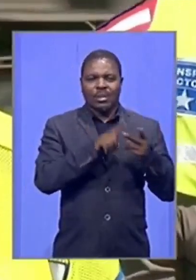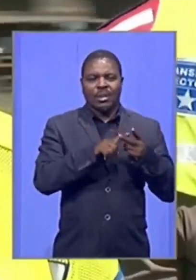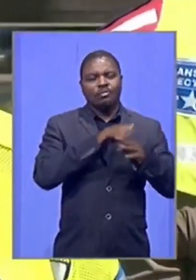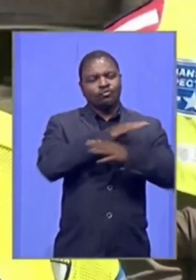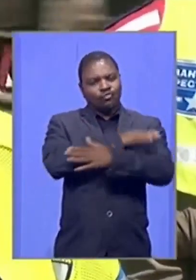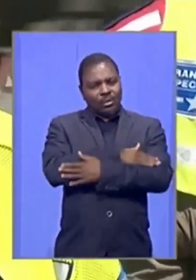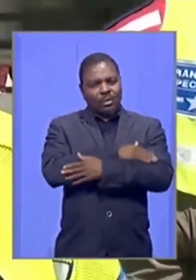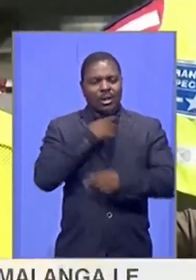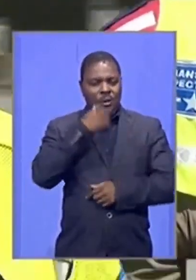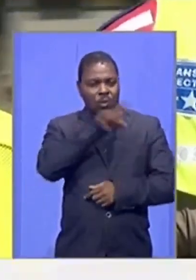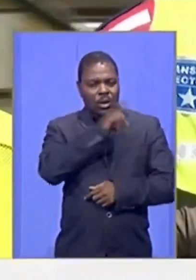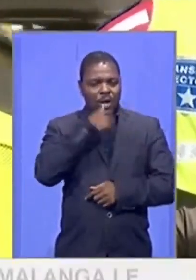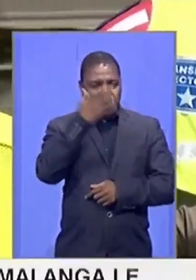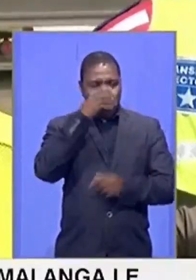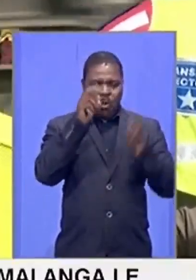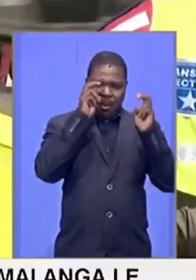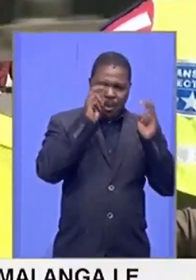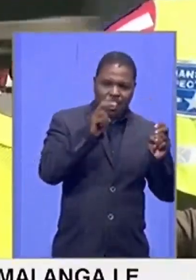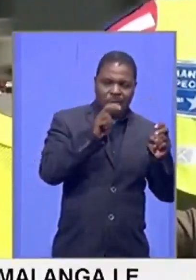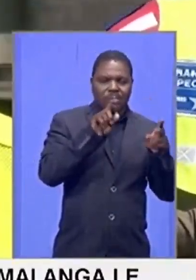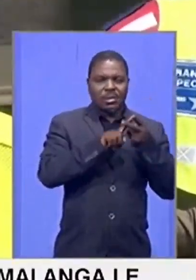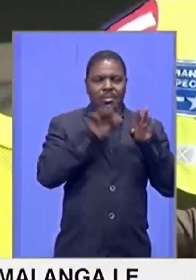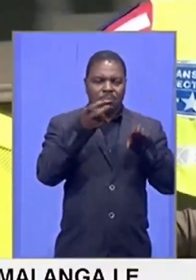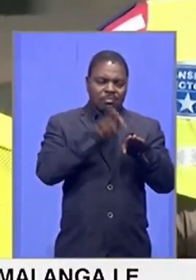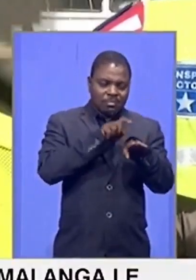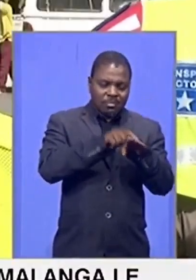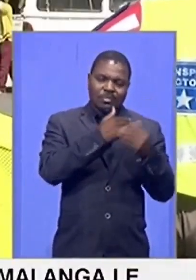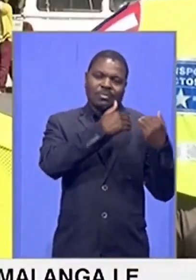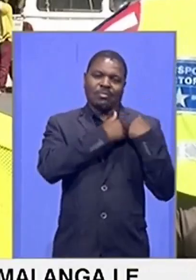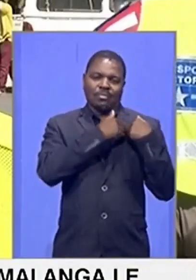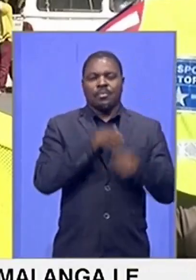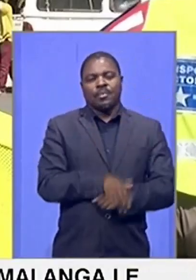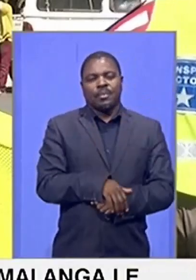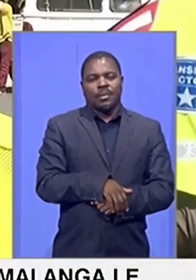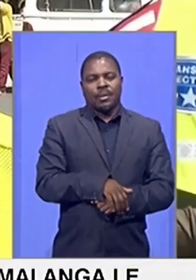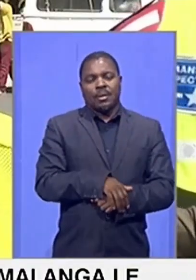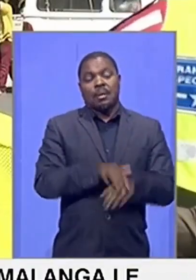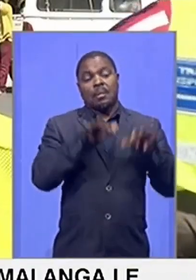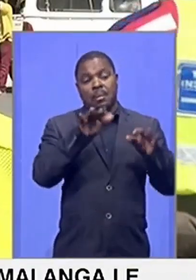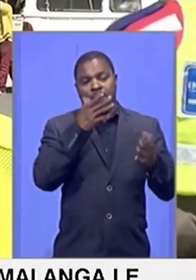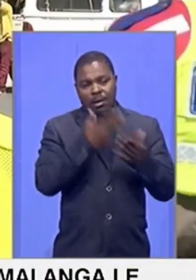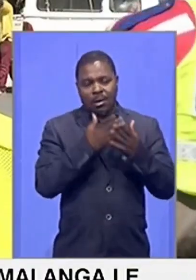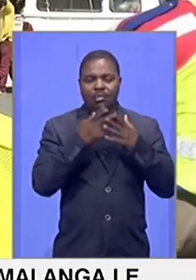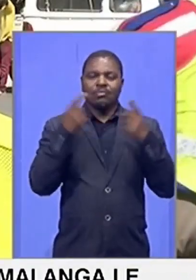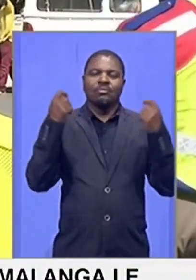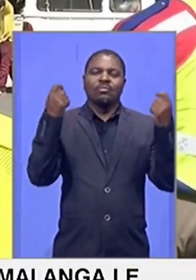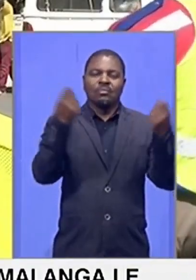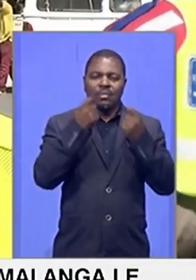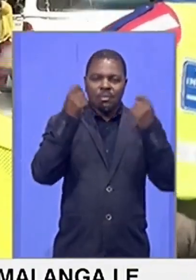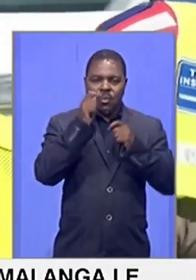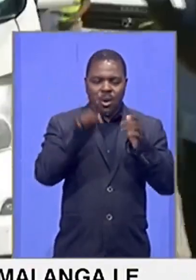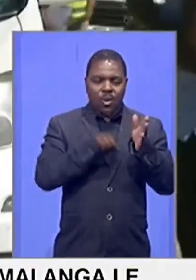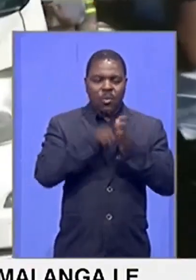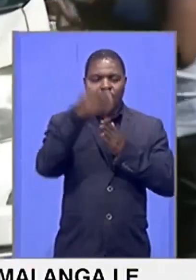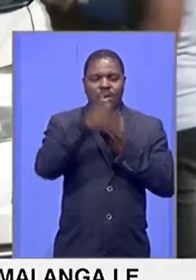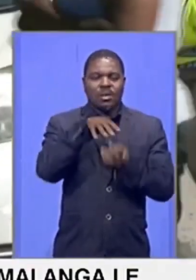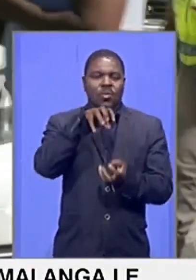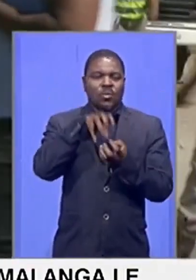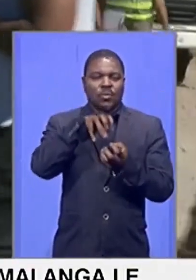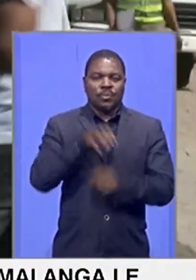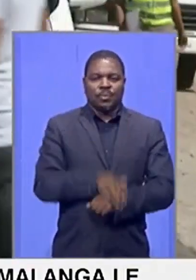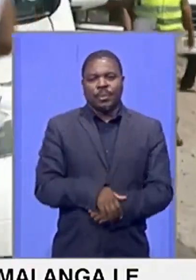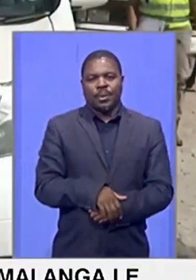our buses will be safe, and people will be in a position to celebrate the Easter weekend.